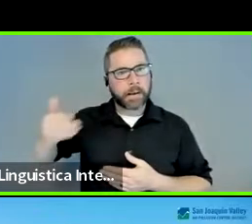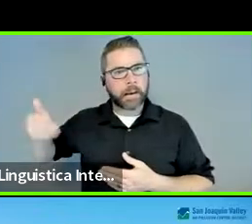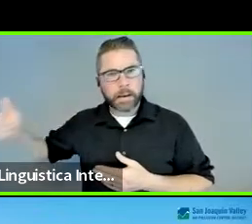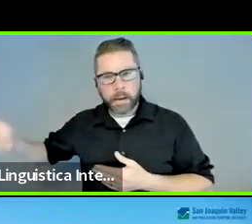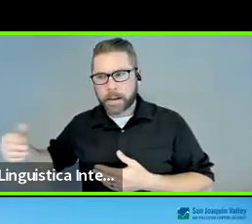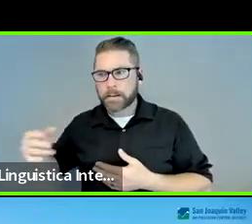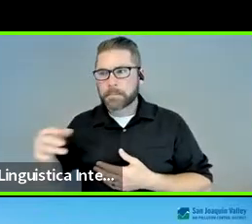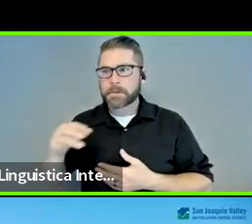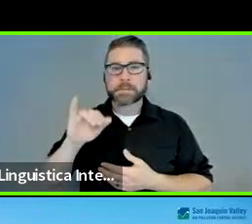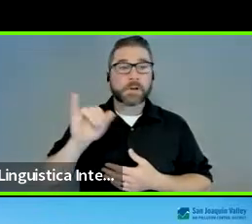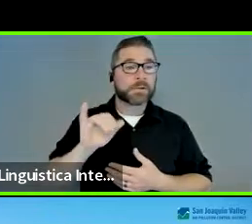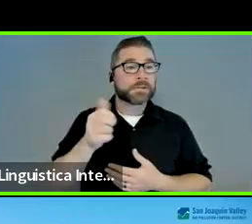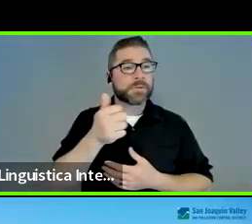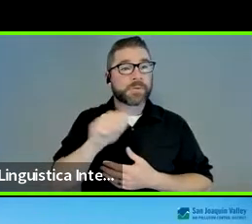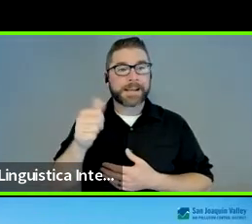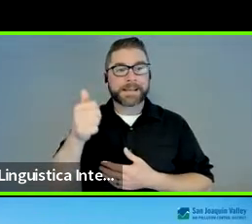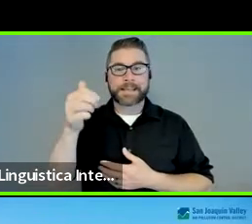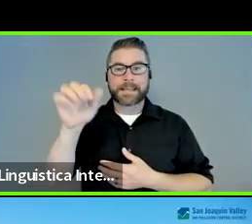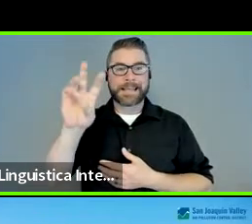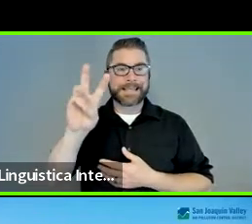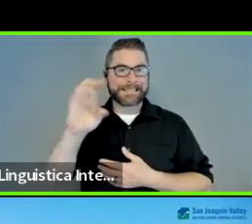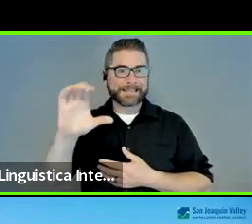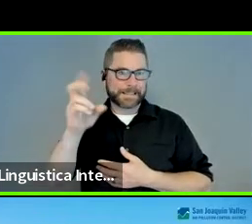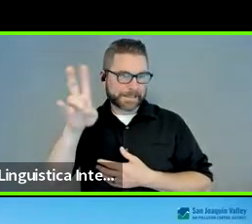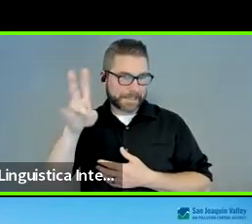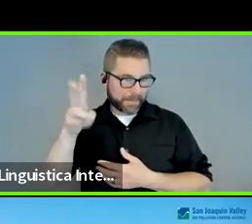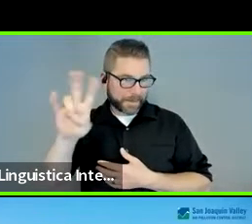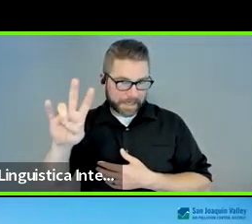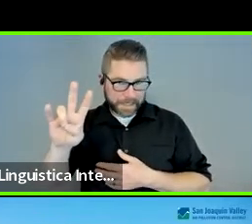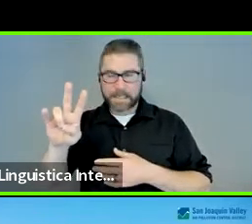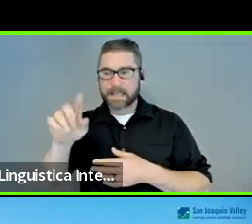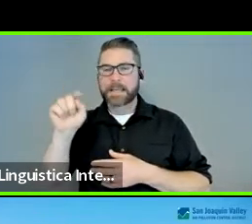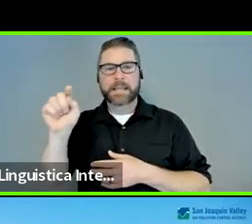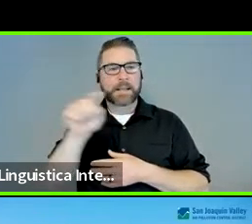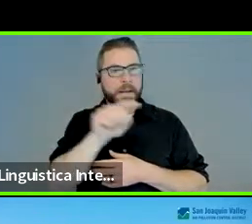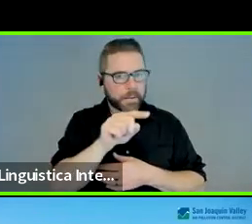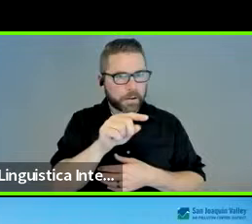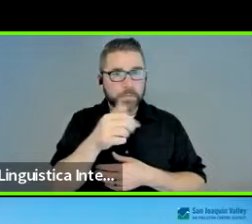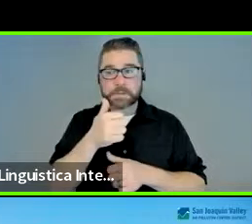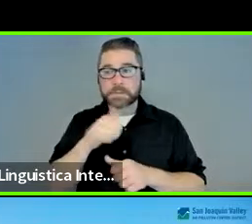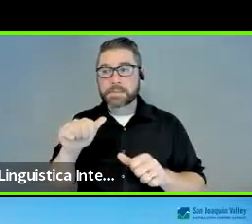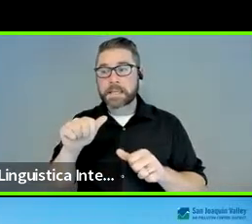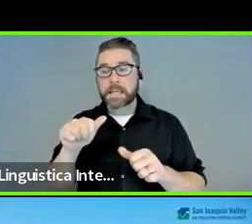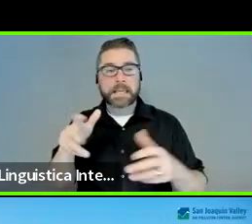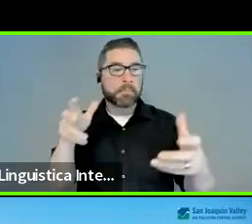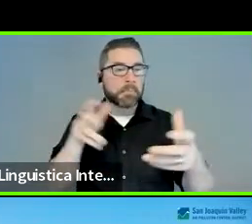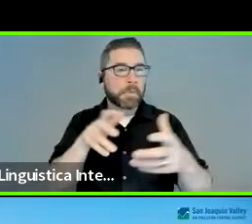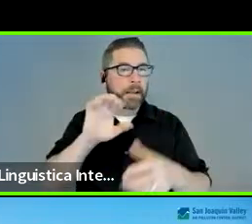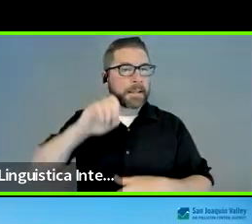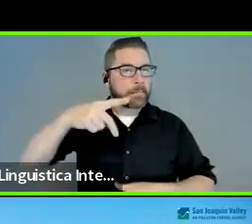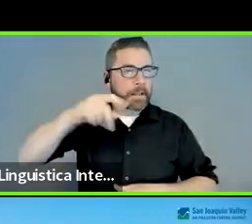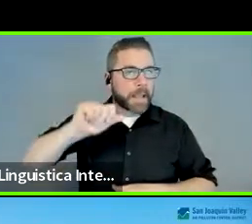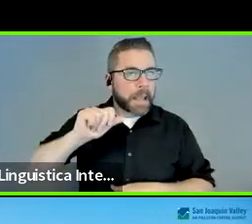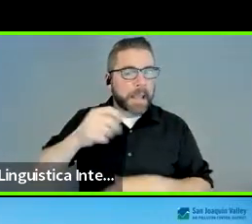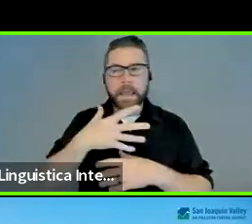across the valley, to meeting with EPA and CARB and some of the kind of clean air